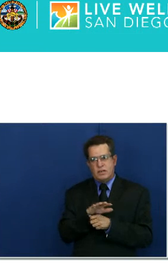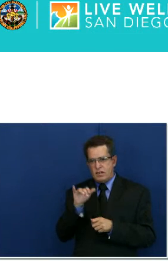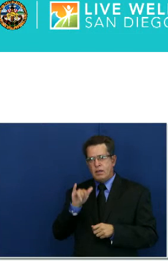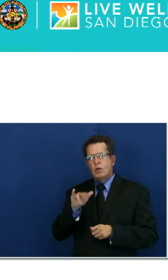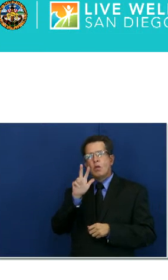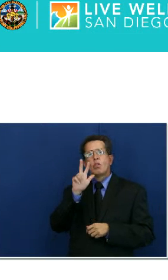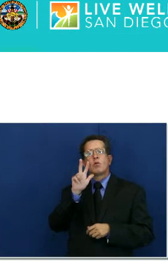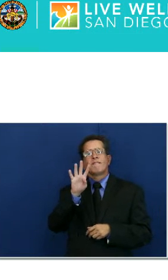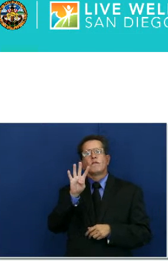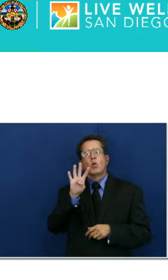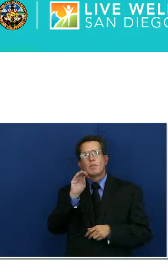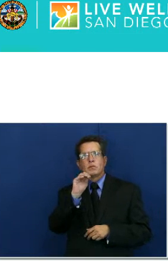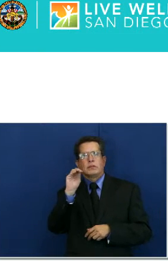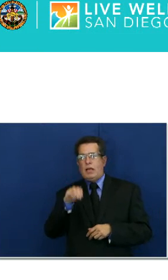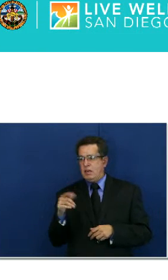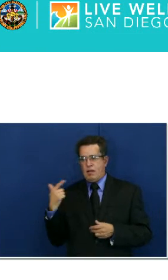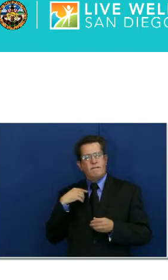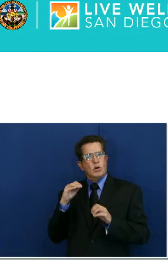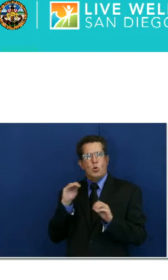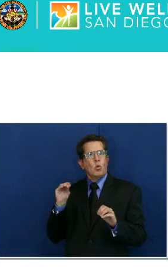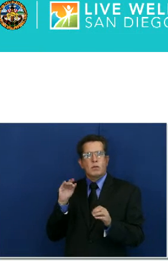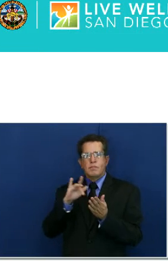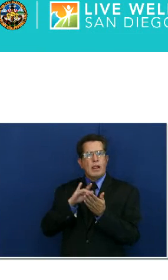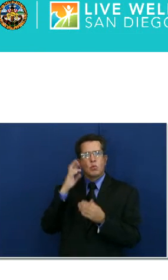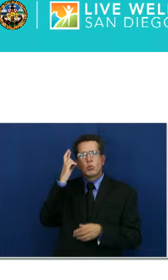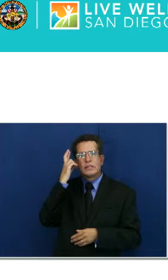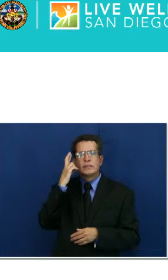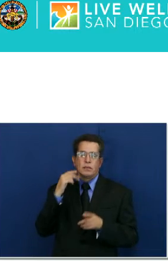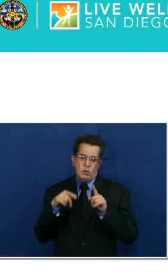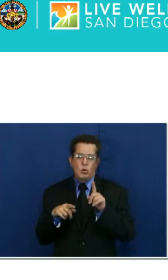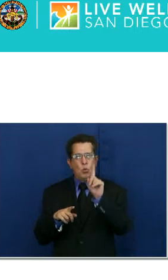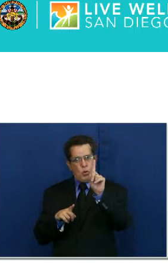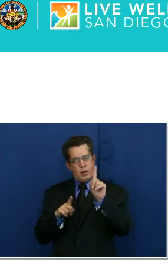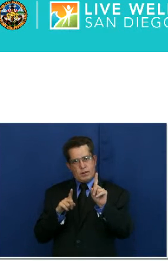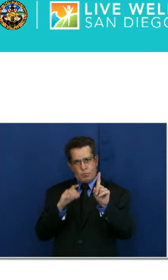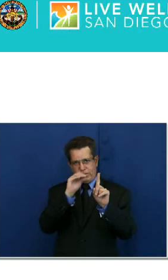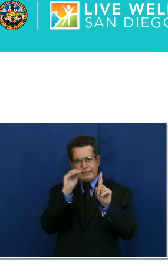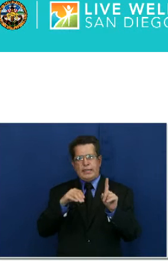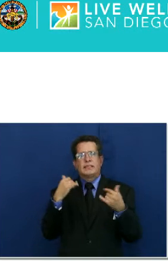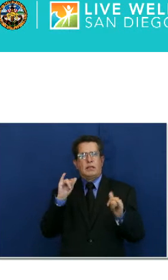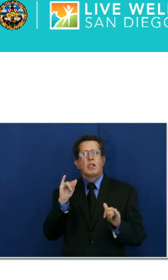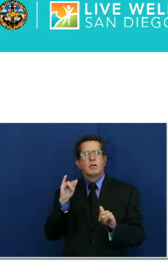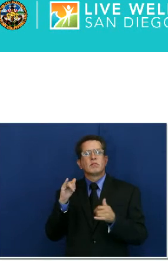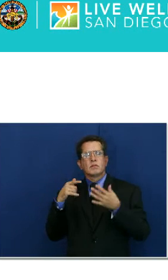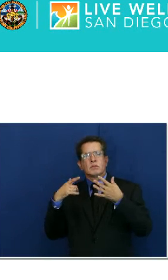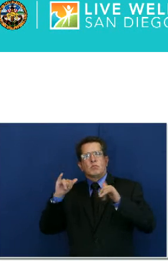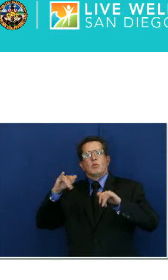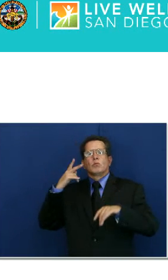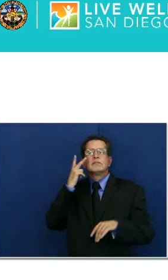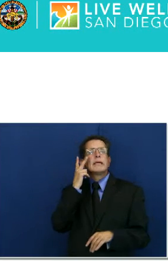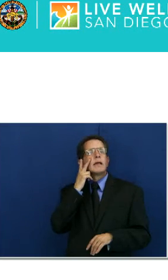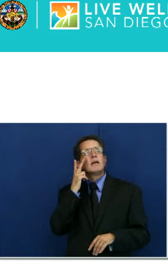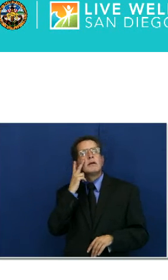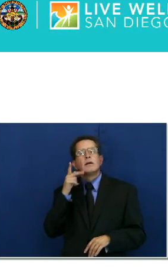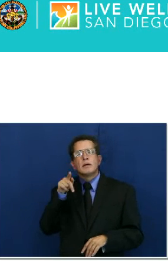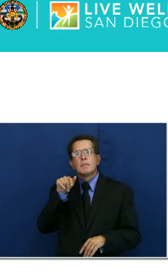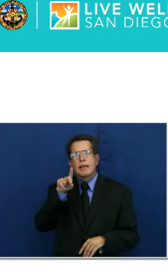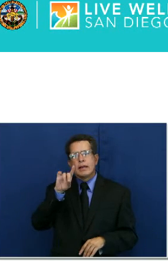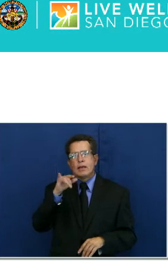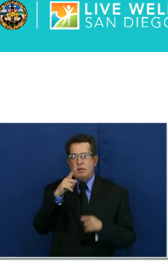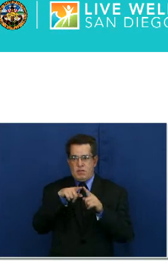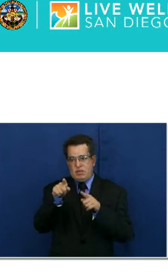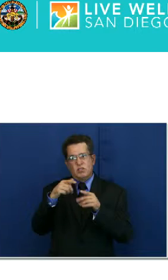4%, had no underlying medical conditions, and 1, or 1%, is still pending. And in this slide, this shows the